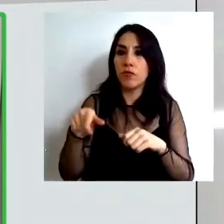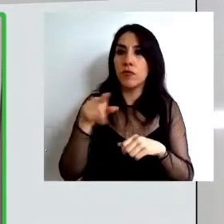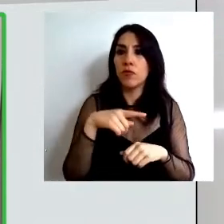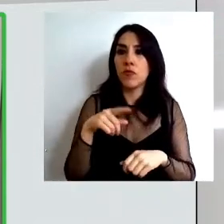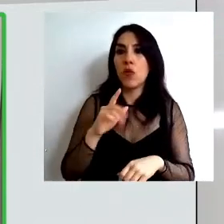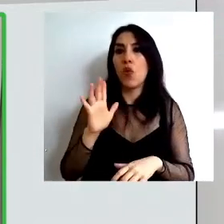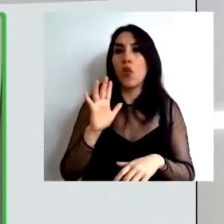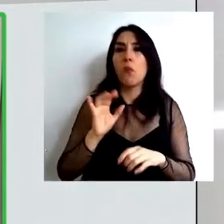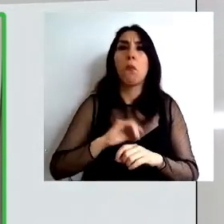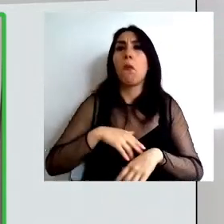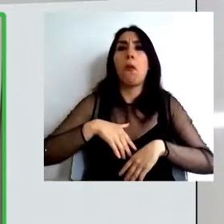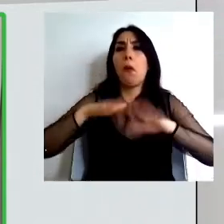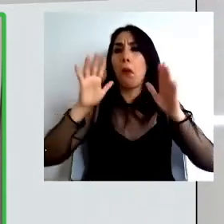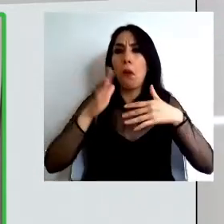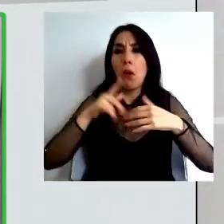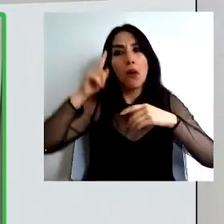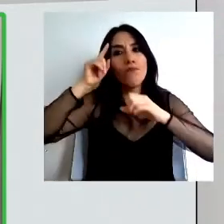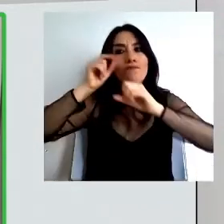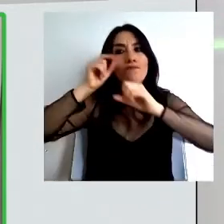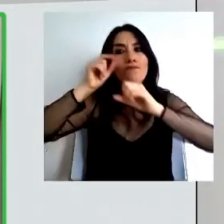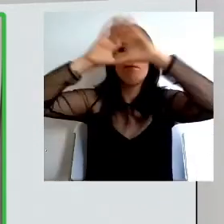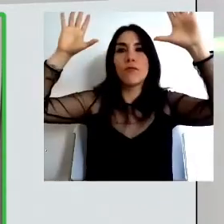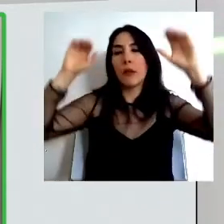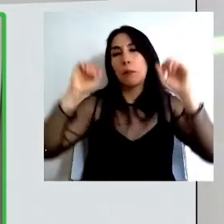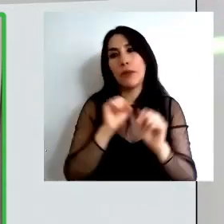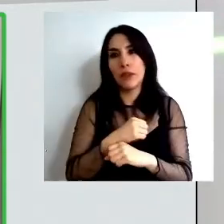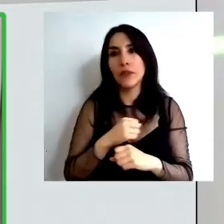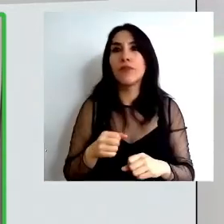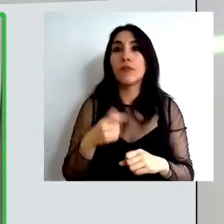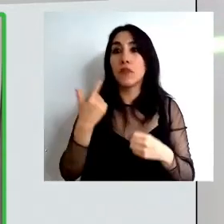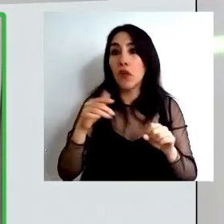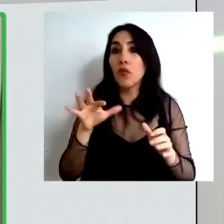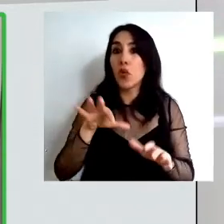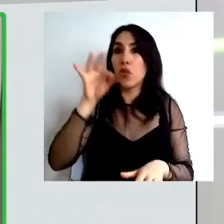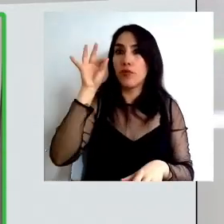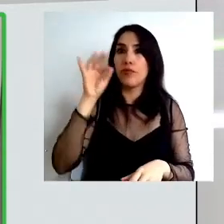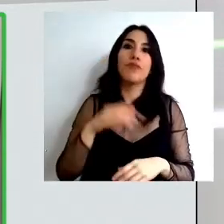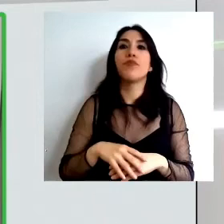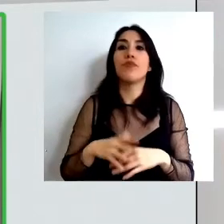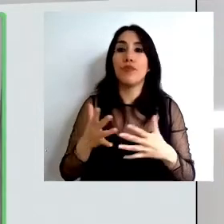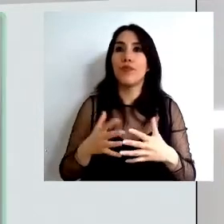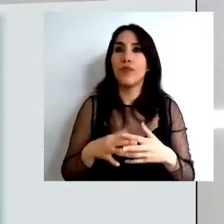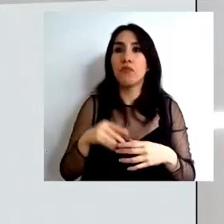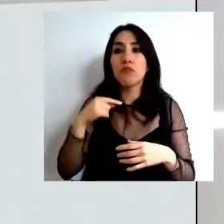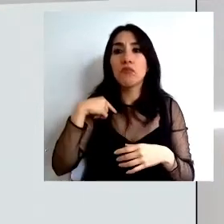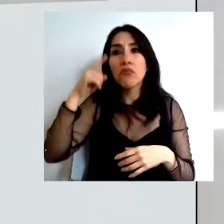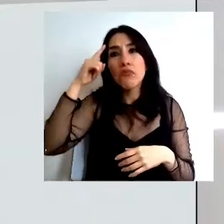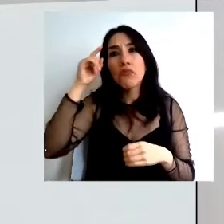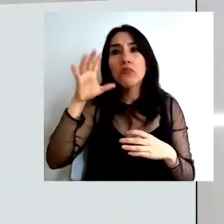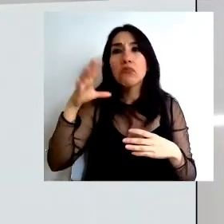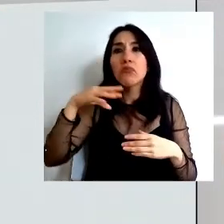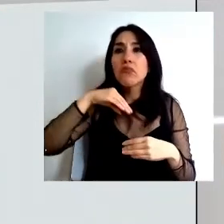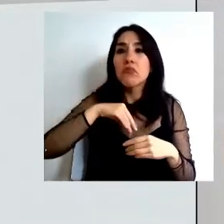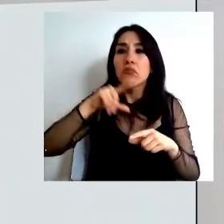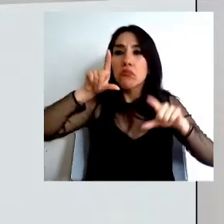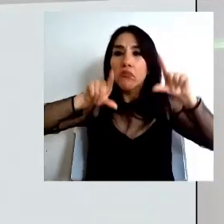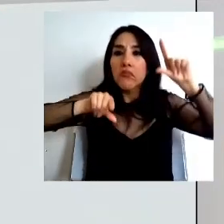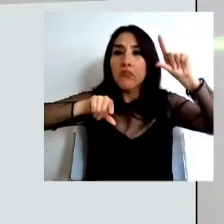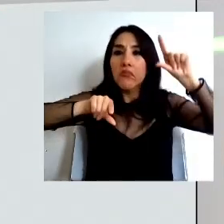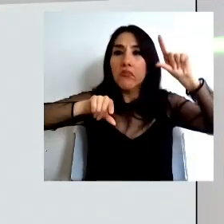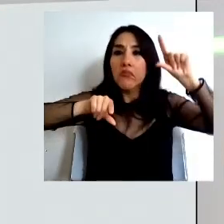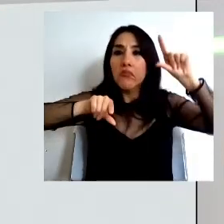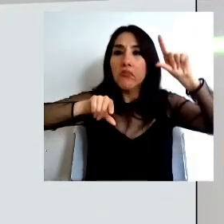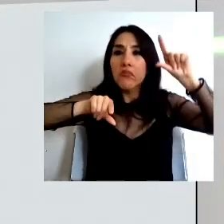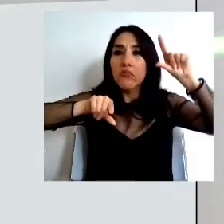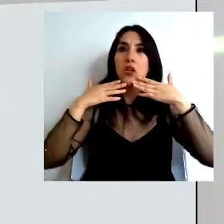ideas. Thank you very much, Walburga, and congratulations on the work you've, on all these achievements. I hope this